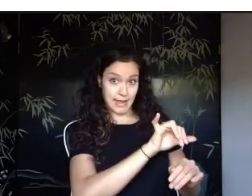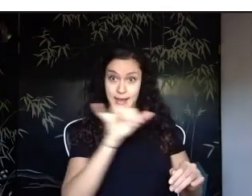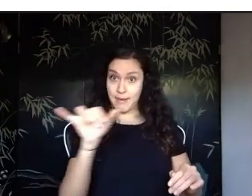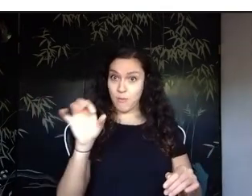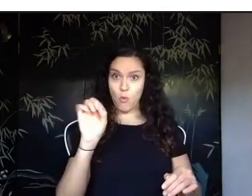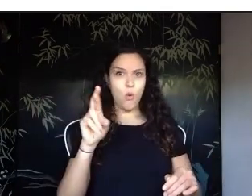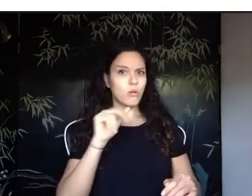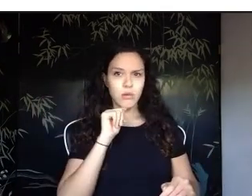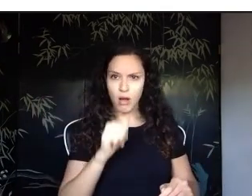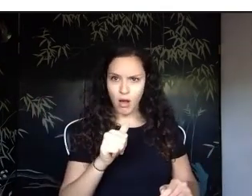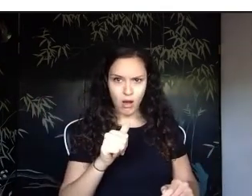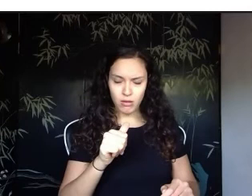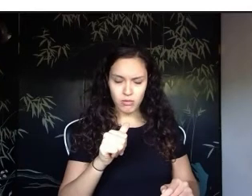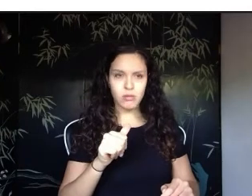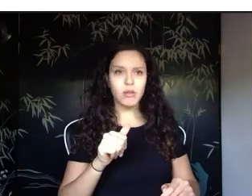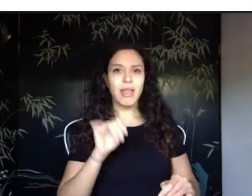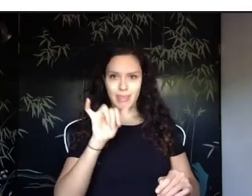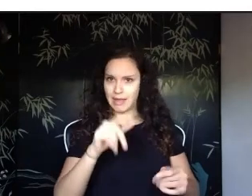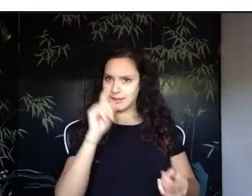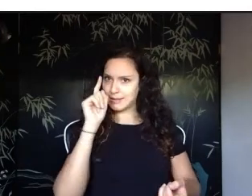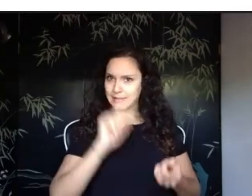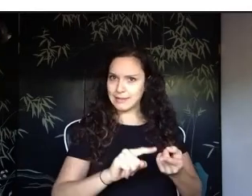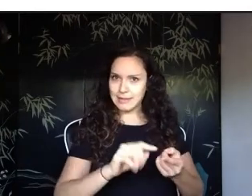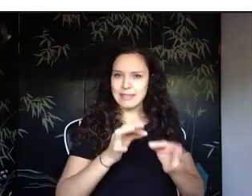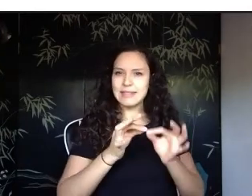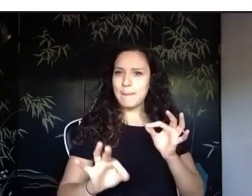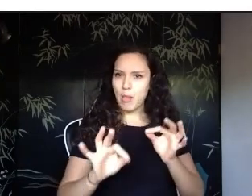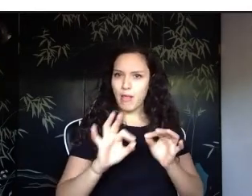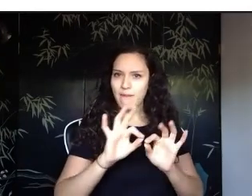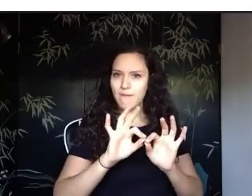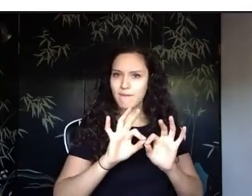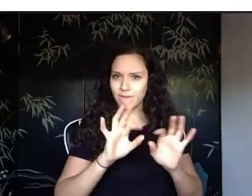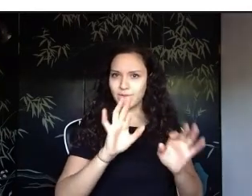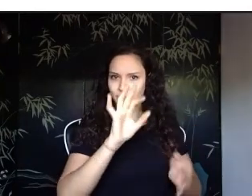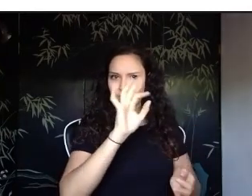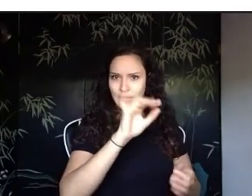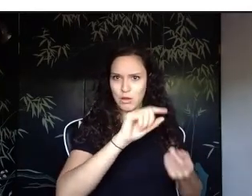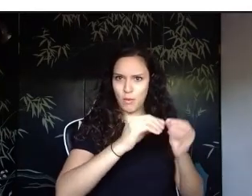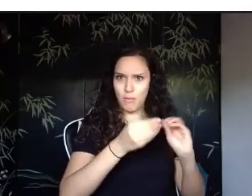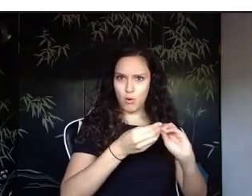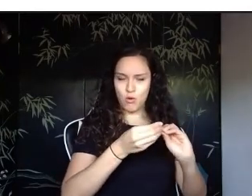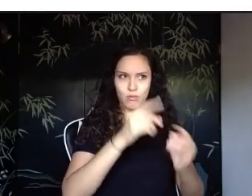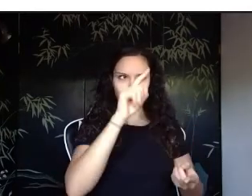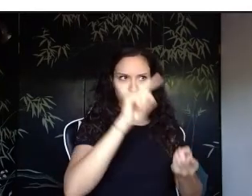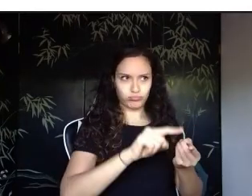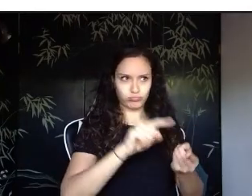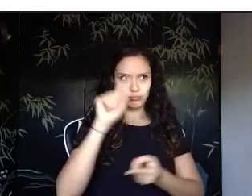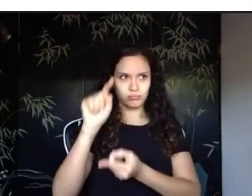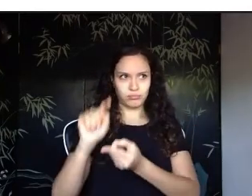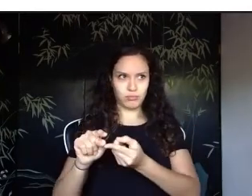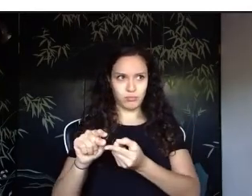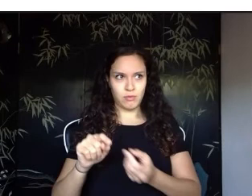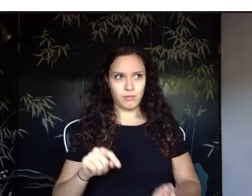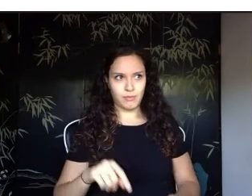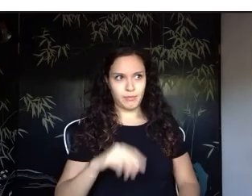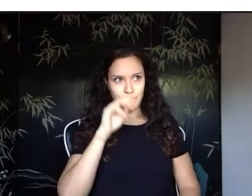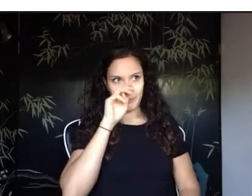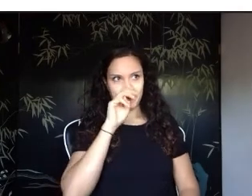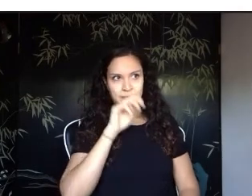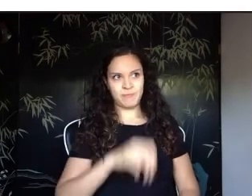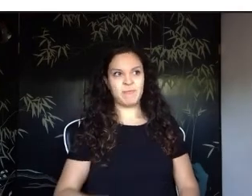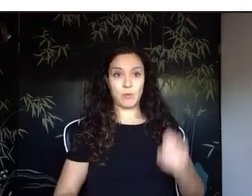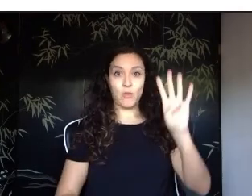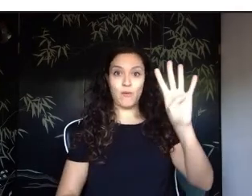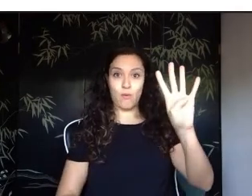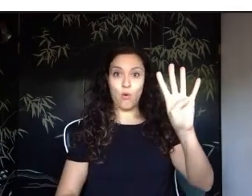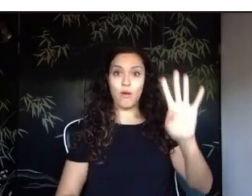compare them in its simplest form. That's what we're doing. This is the simplest form. All right, you can't simplify anymore.